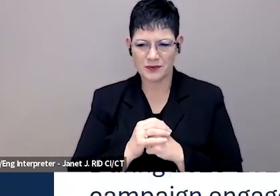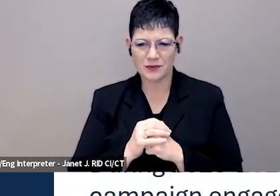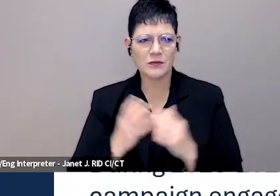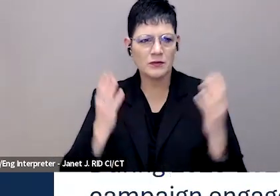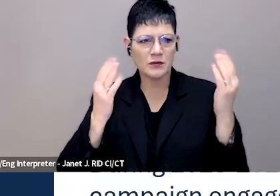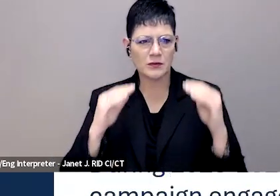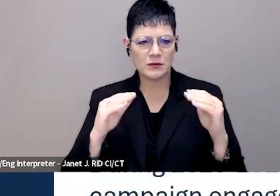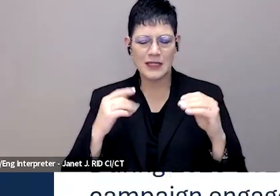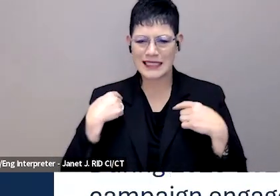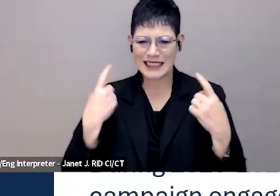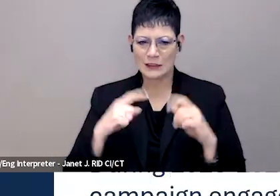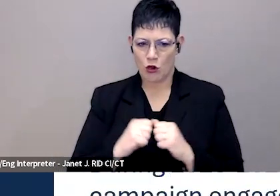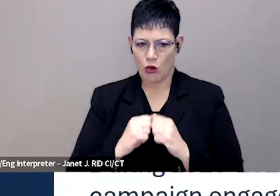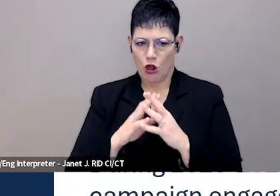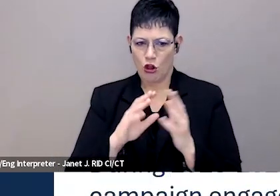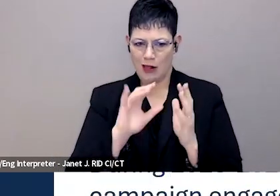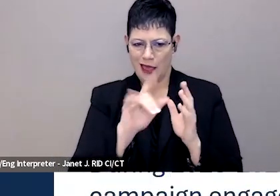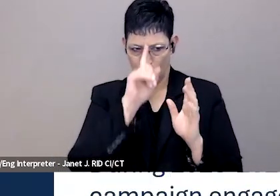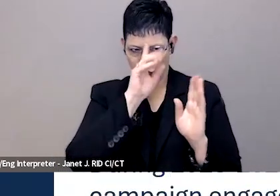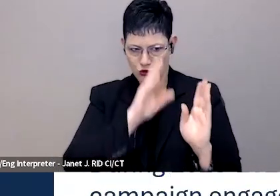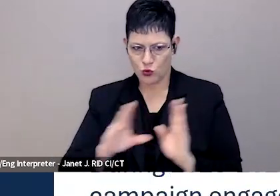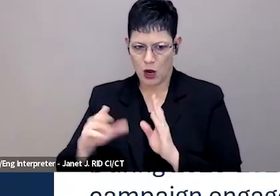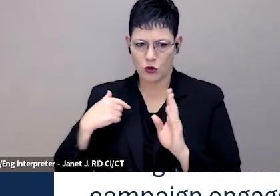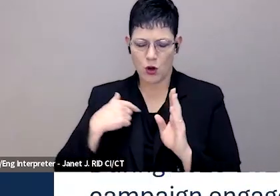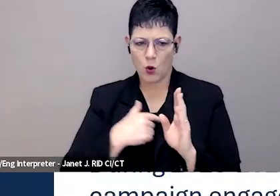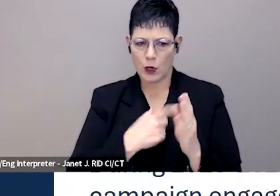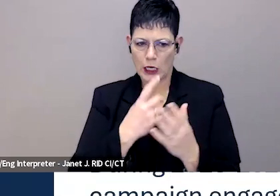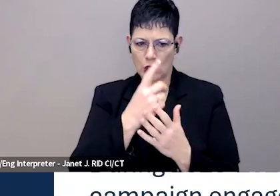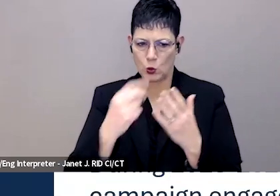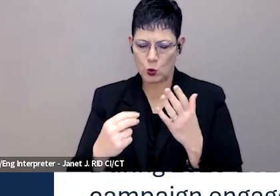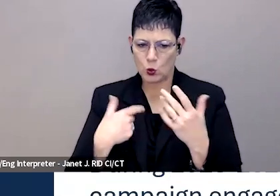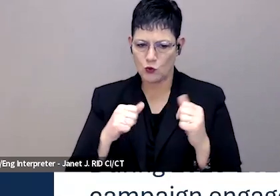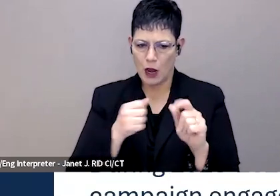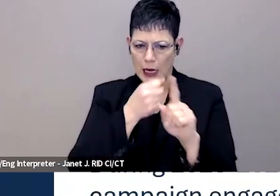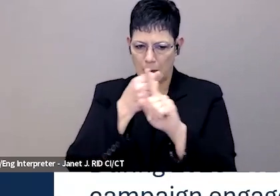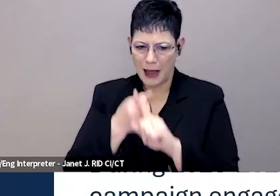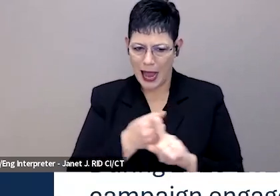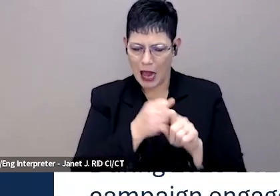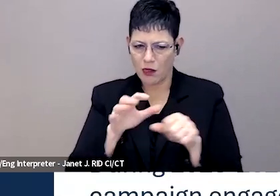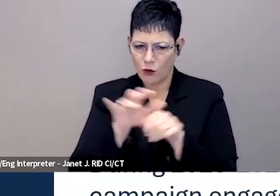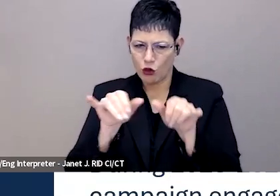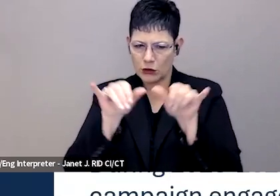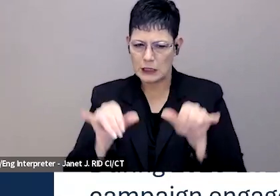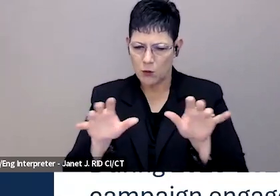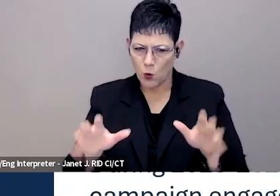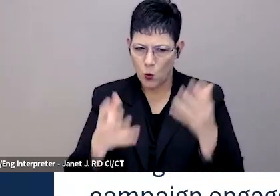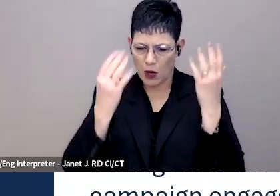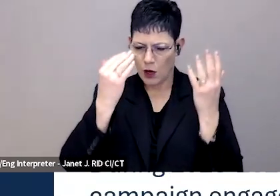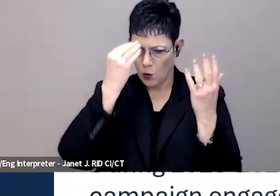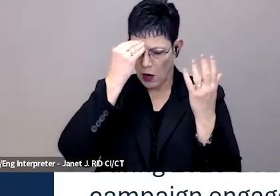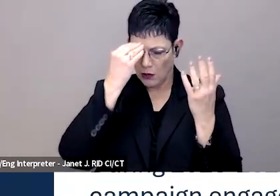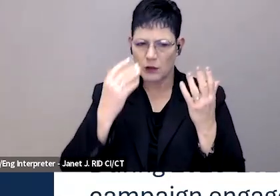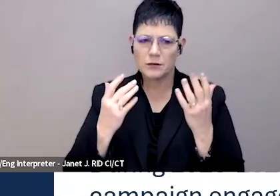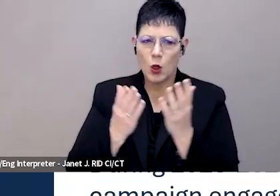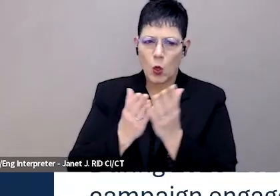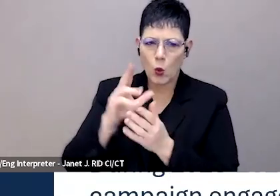Since the launch of the national strategy, we have worked across the care ecosystem to raise awareness of the strategy and its actions